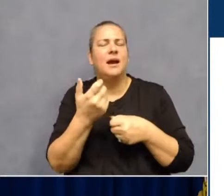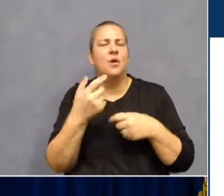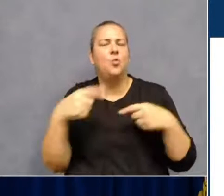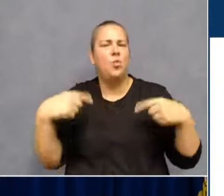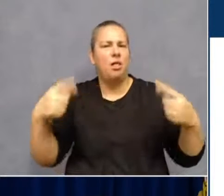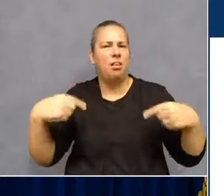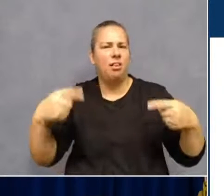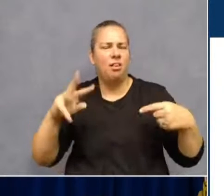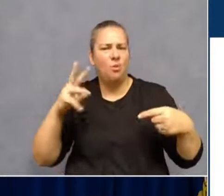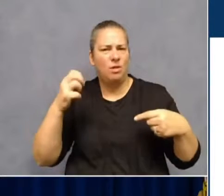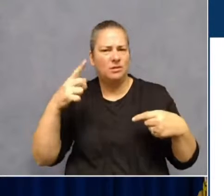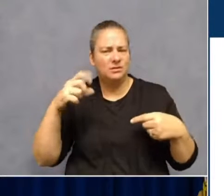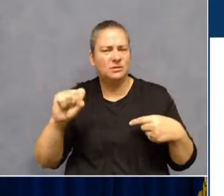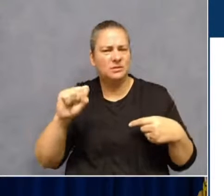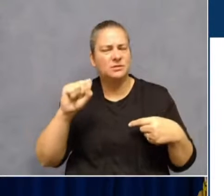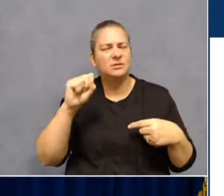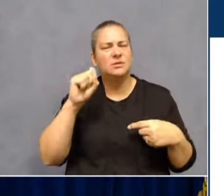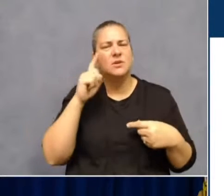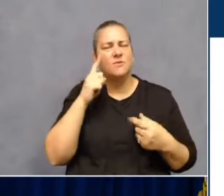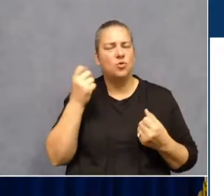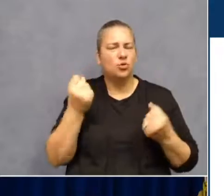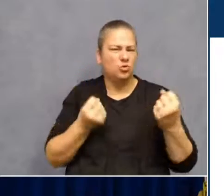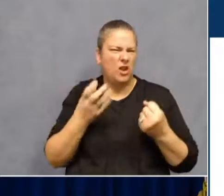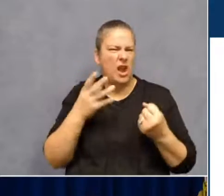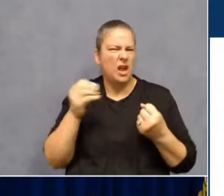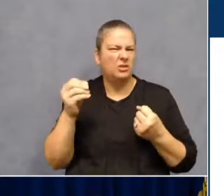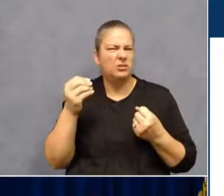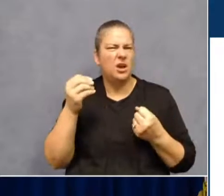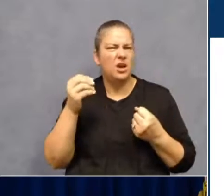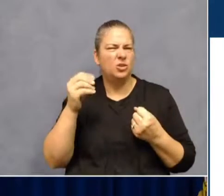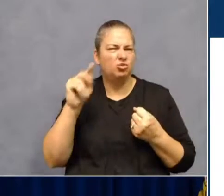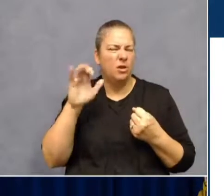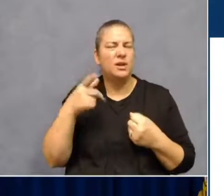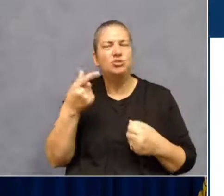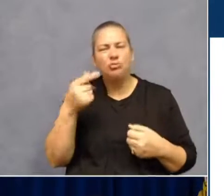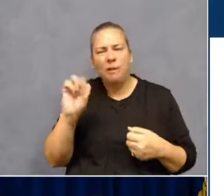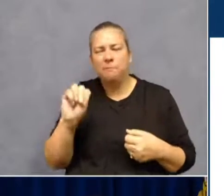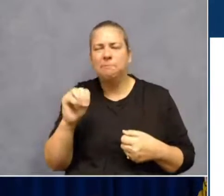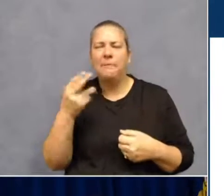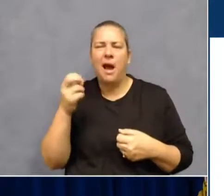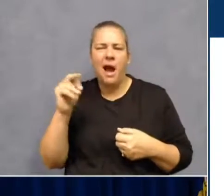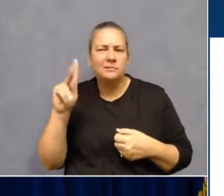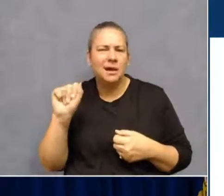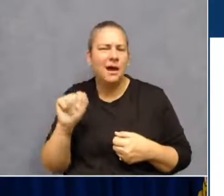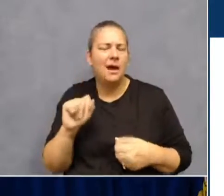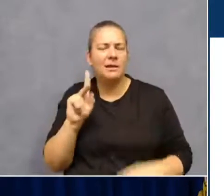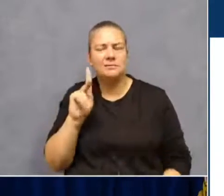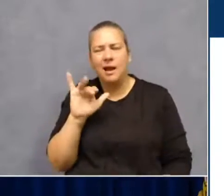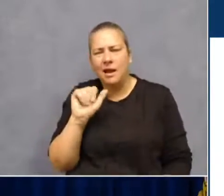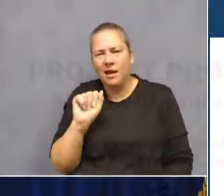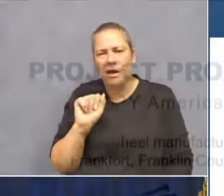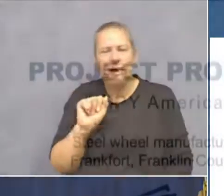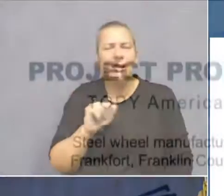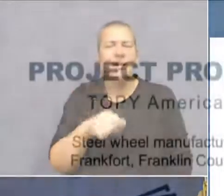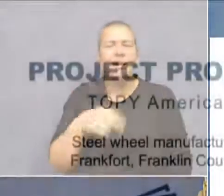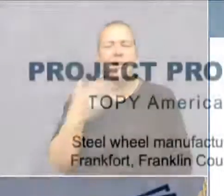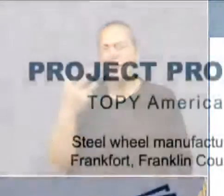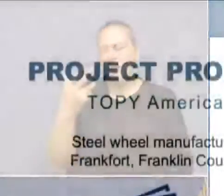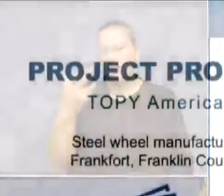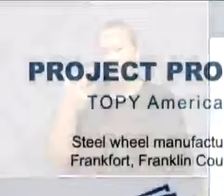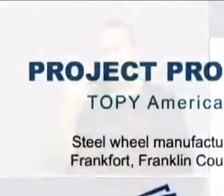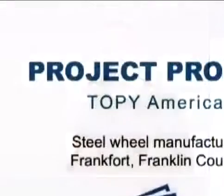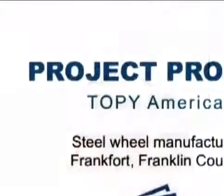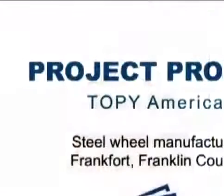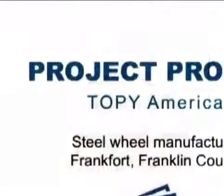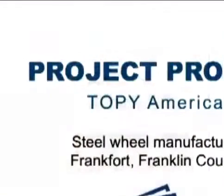include Fiat Chrysler, Ford, GM, Honda of America in Canada, Kia Motors in Georgia, Hyundai Motor